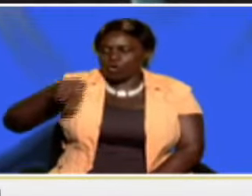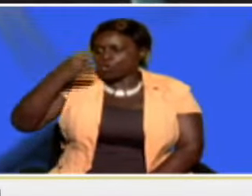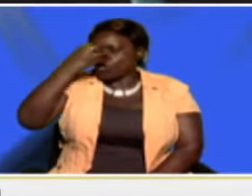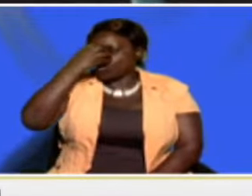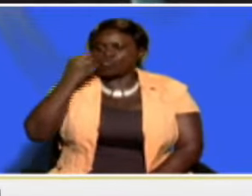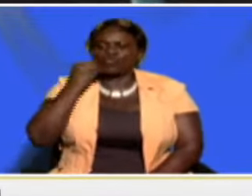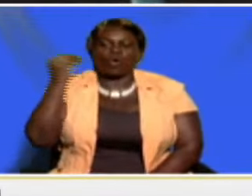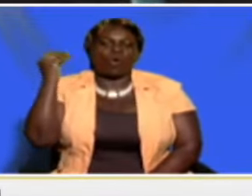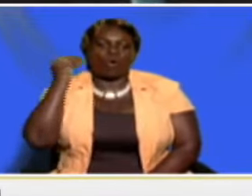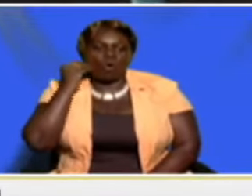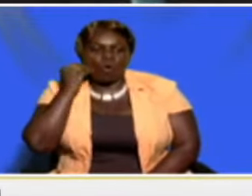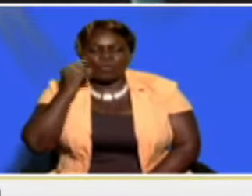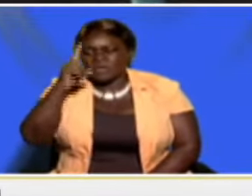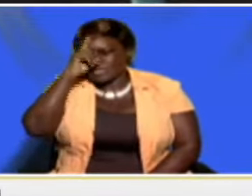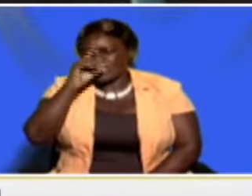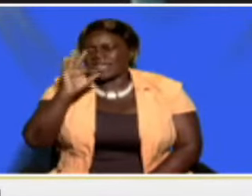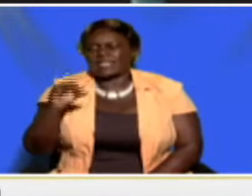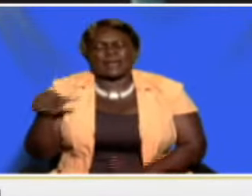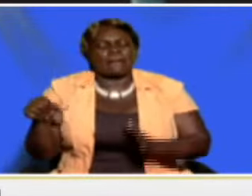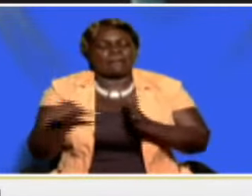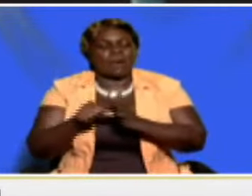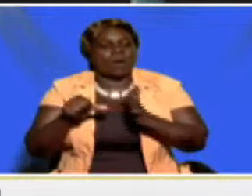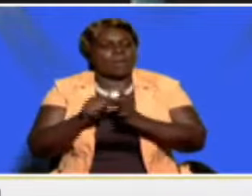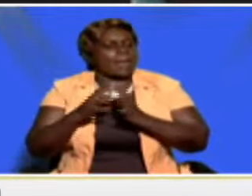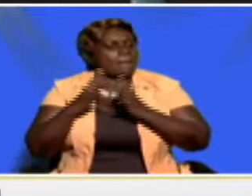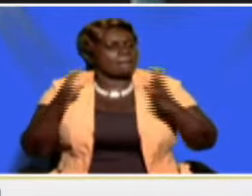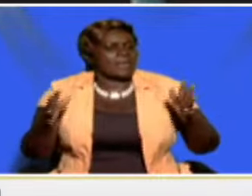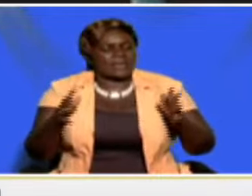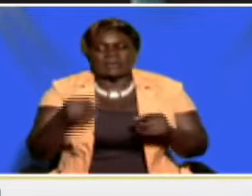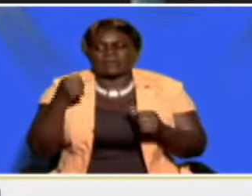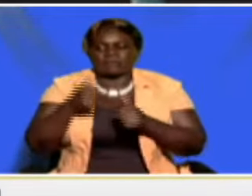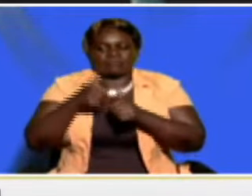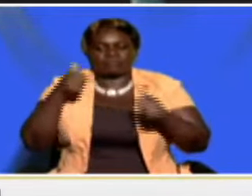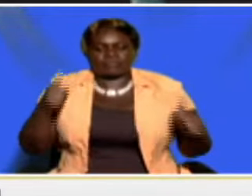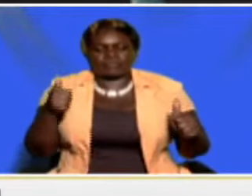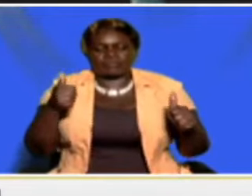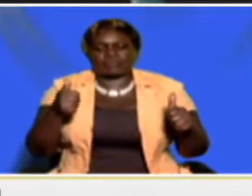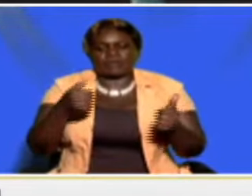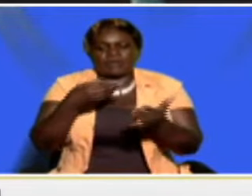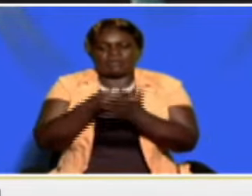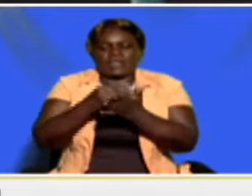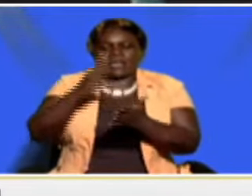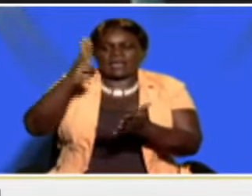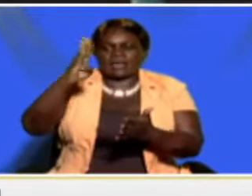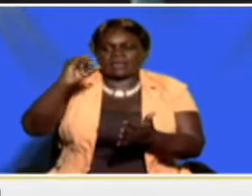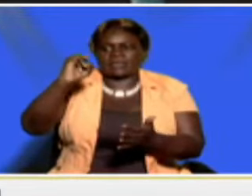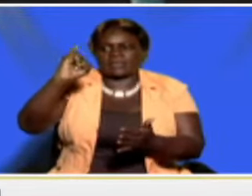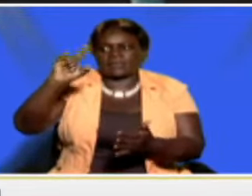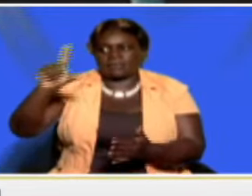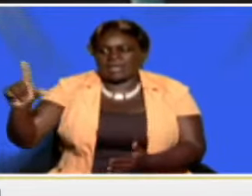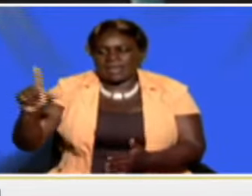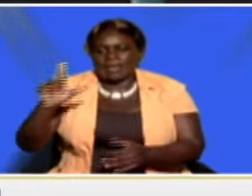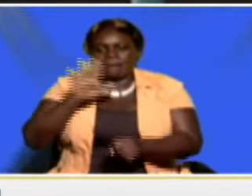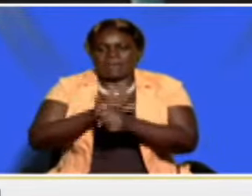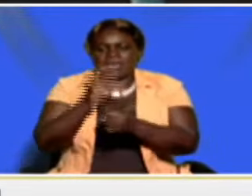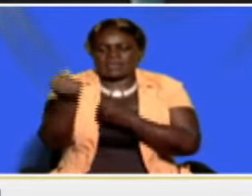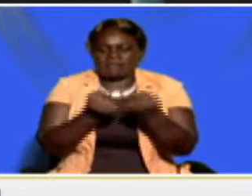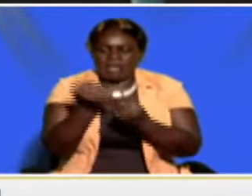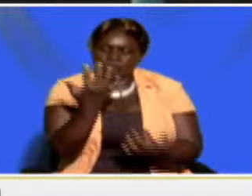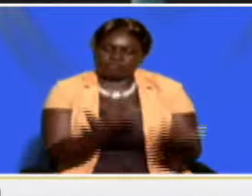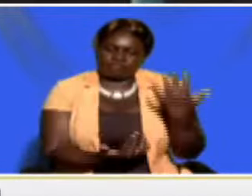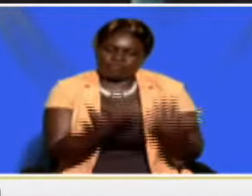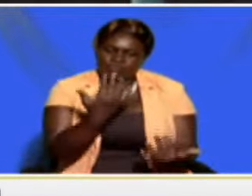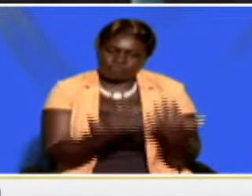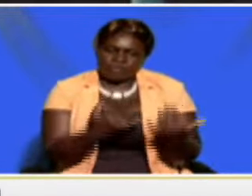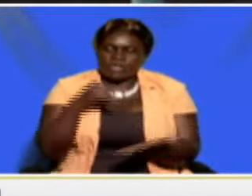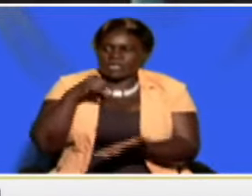Ruto, experienced serious chaotic scenes as residents rejected the contentious finance bill. Several cars were torched by irate